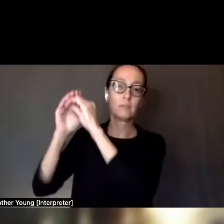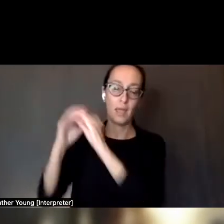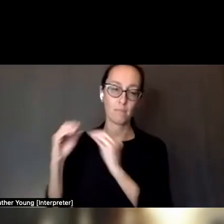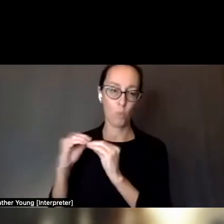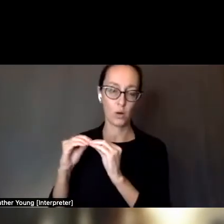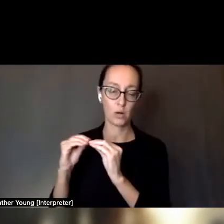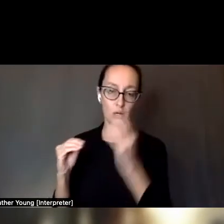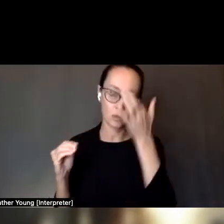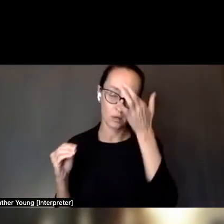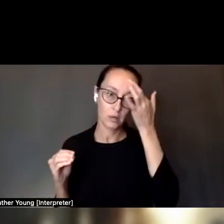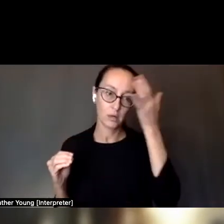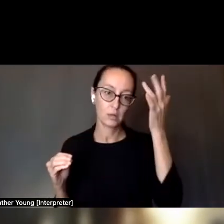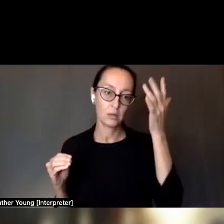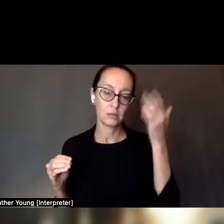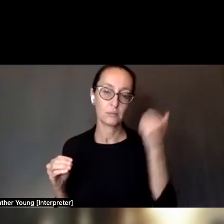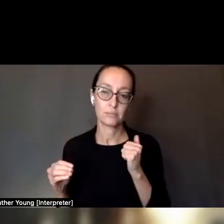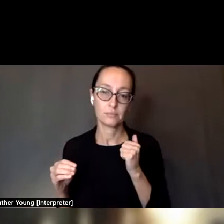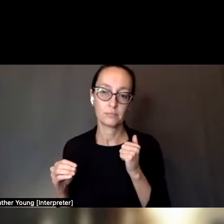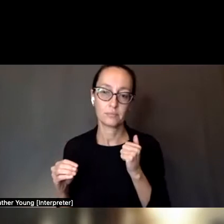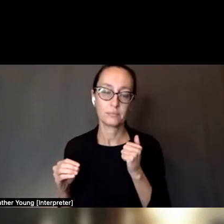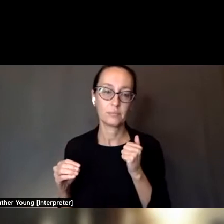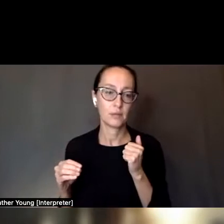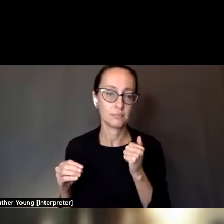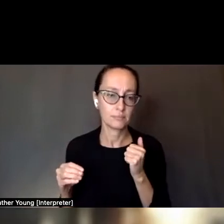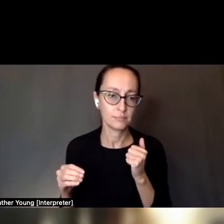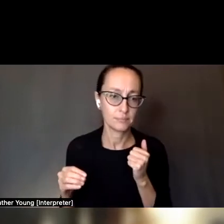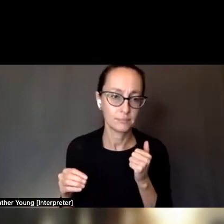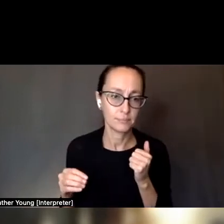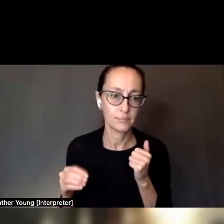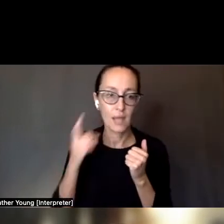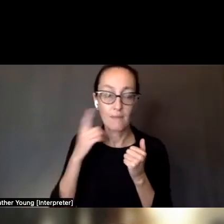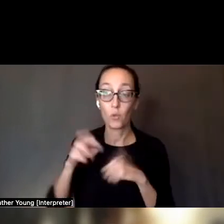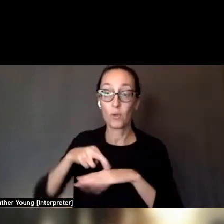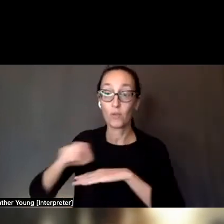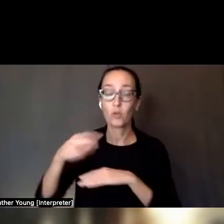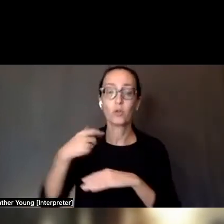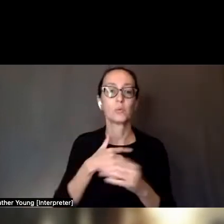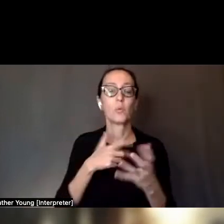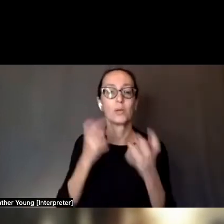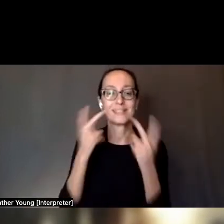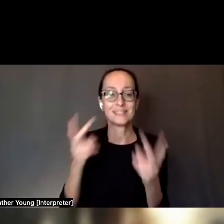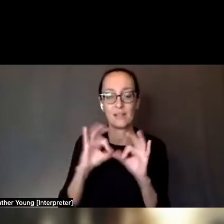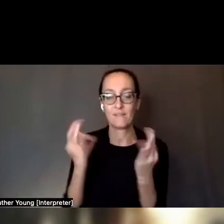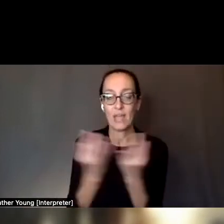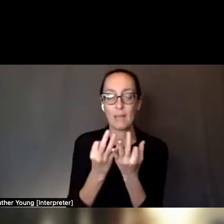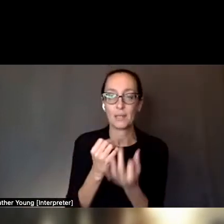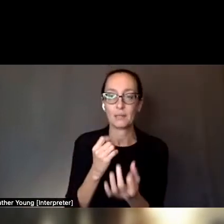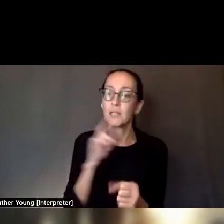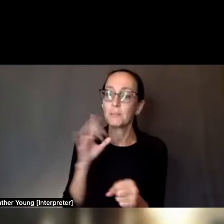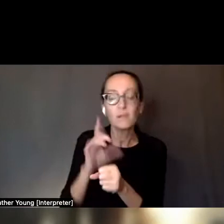I mentioned before the referrals. We want to see family commitment to appropriate